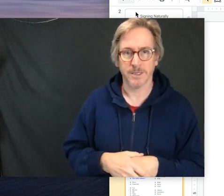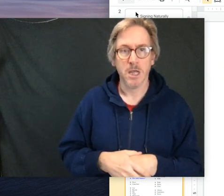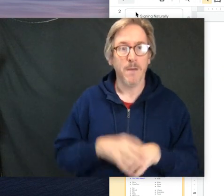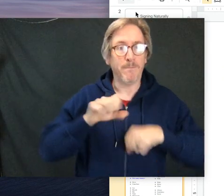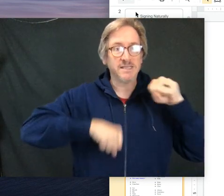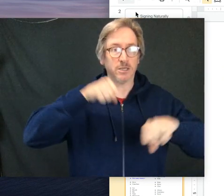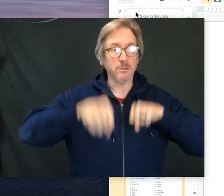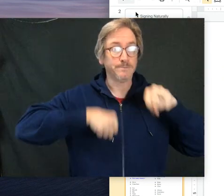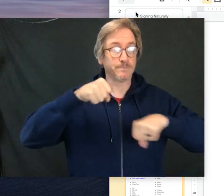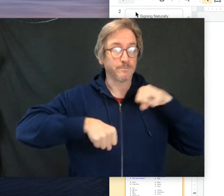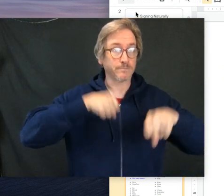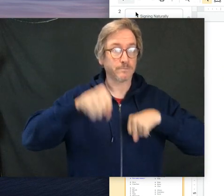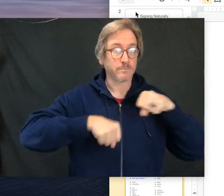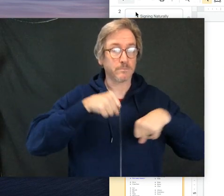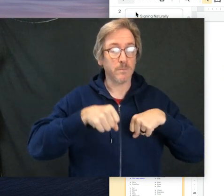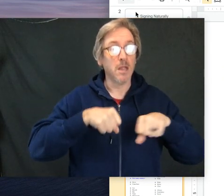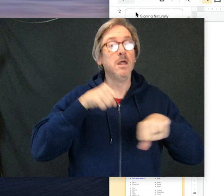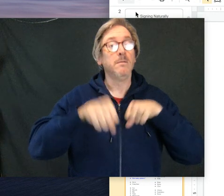things. Bicycle,